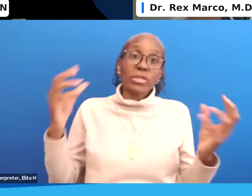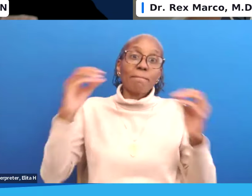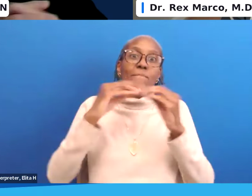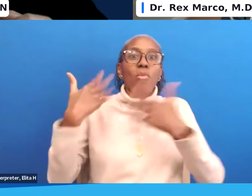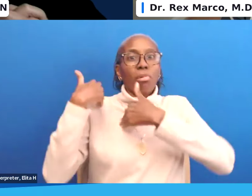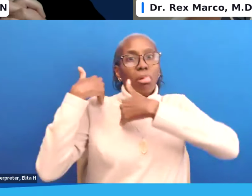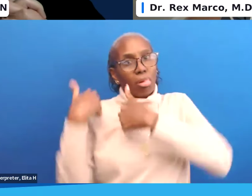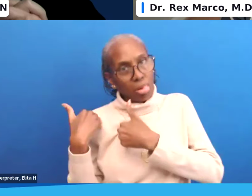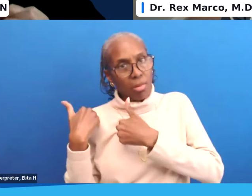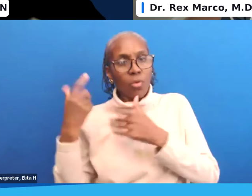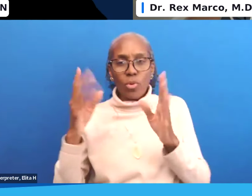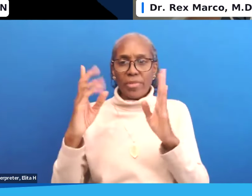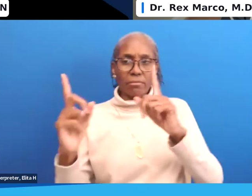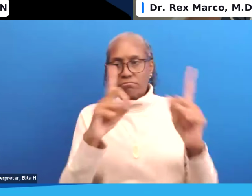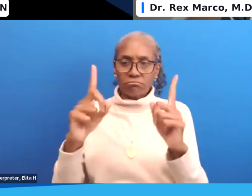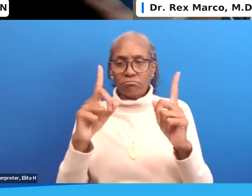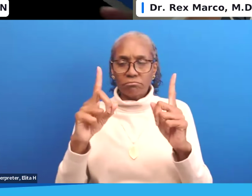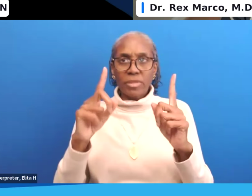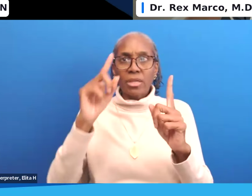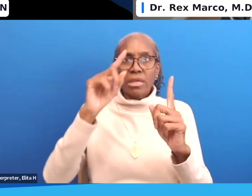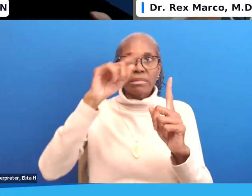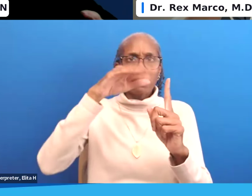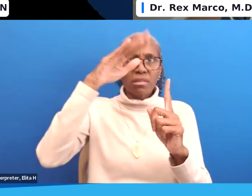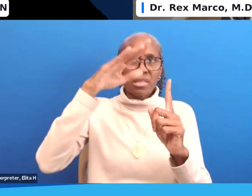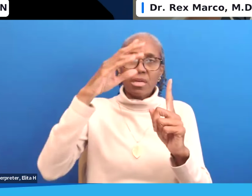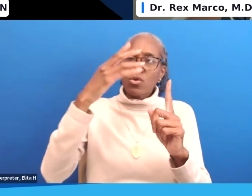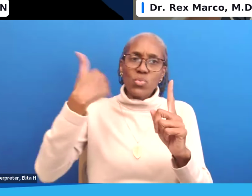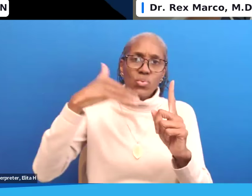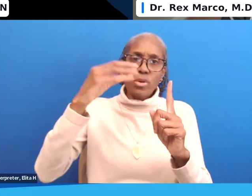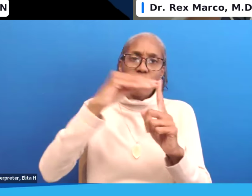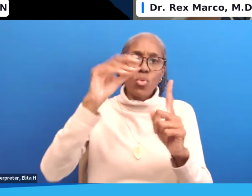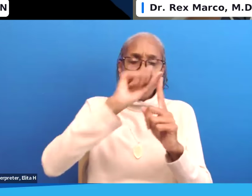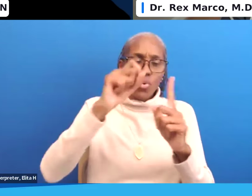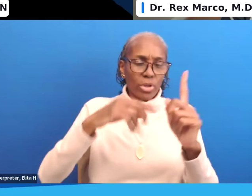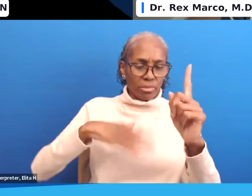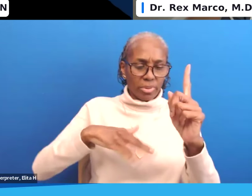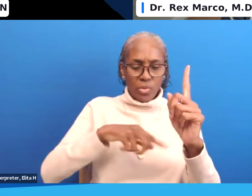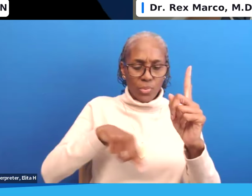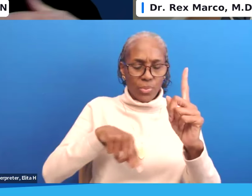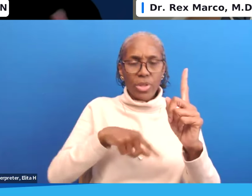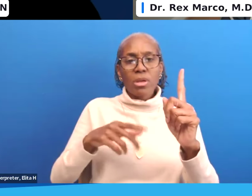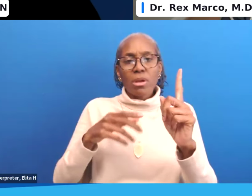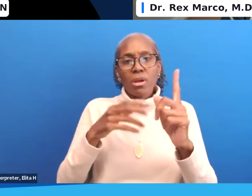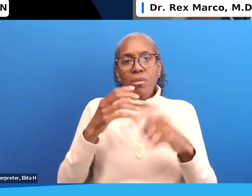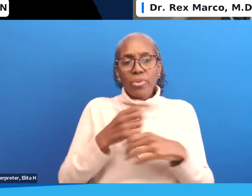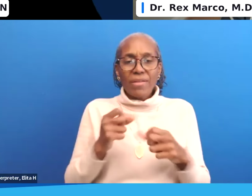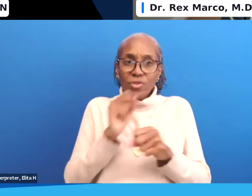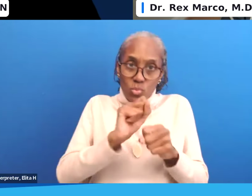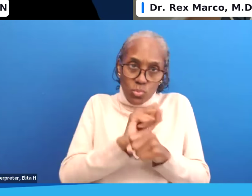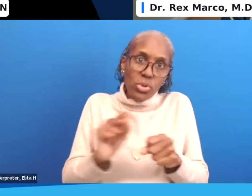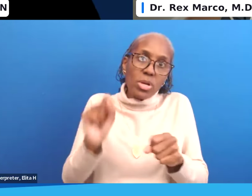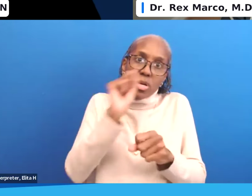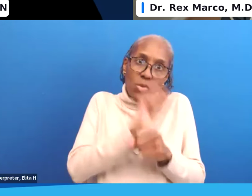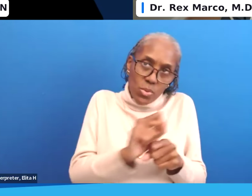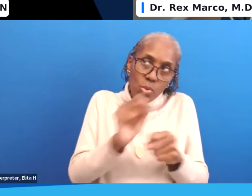that stabilization area? Is there any problems with, now the other vertebrae have to kind of overwork